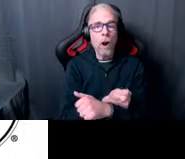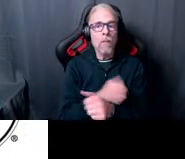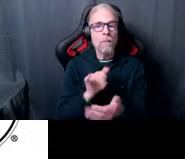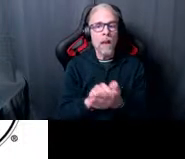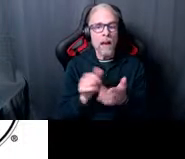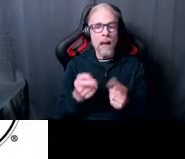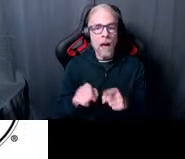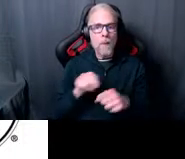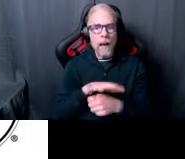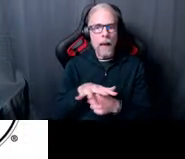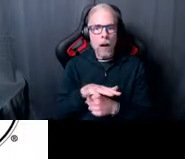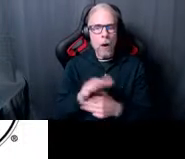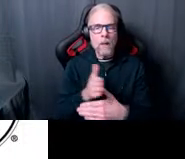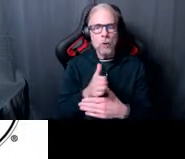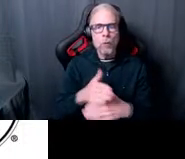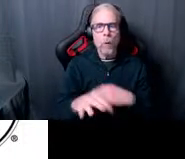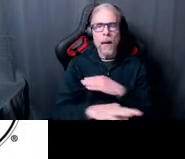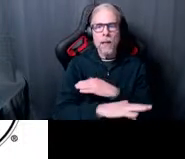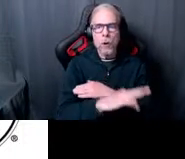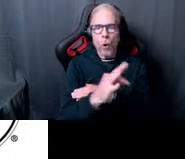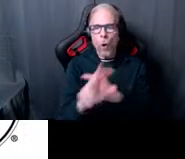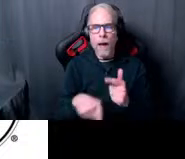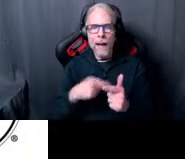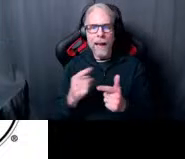in an area between dawn and dusk.